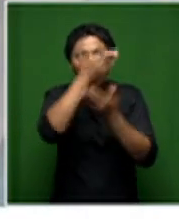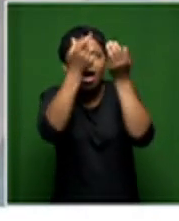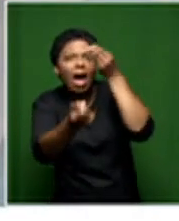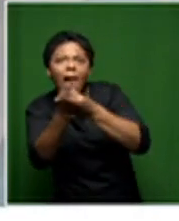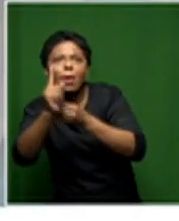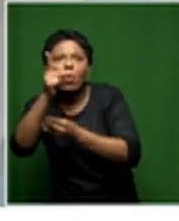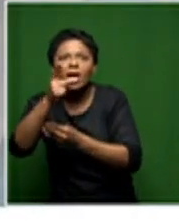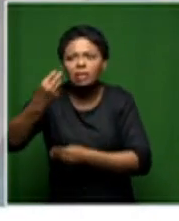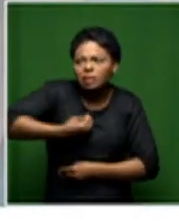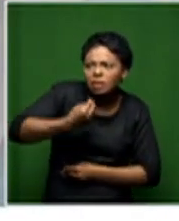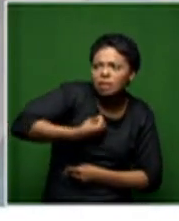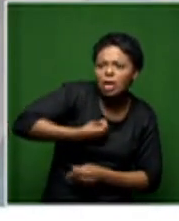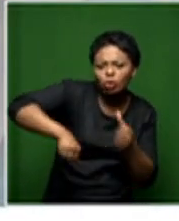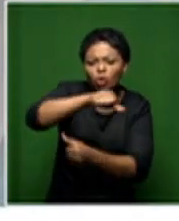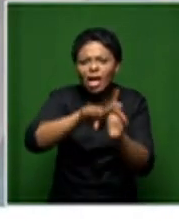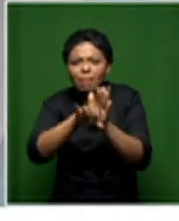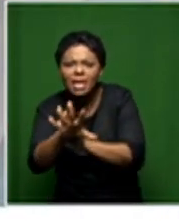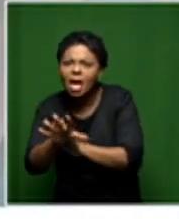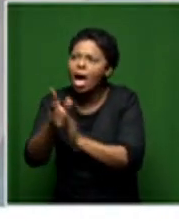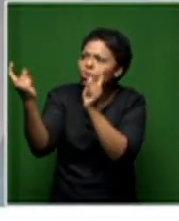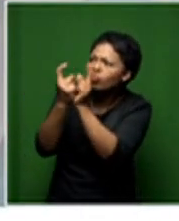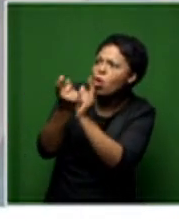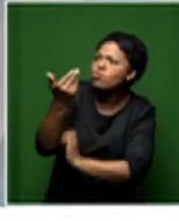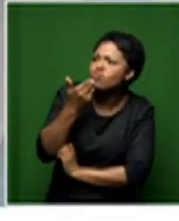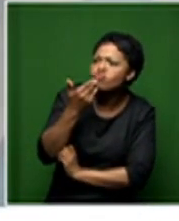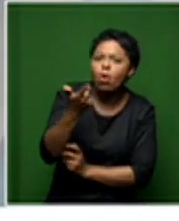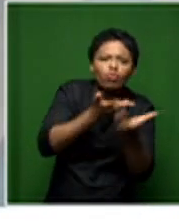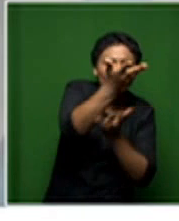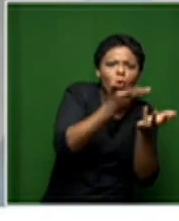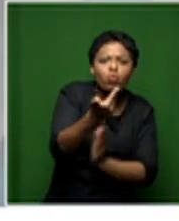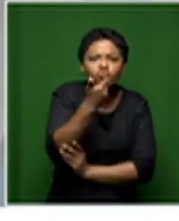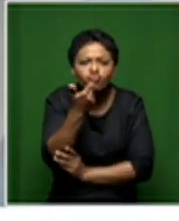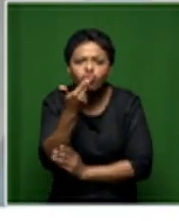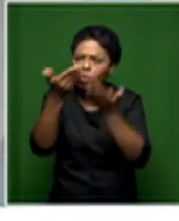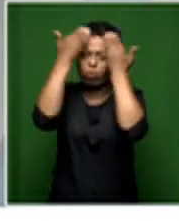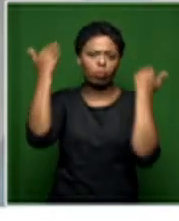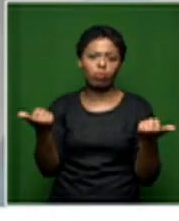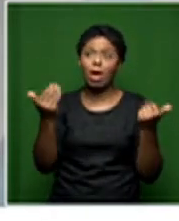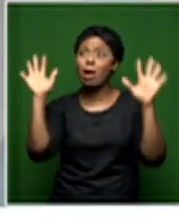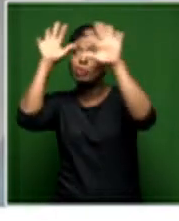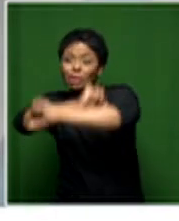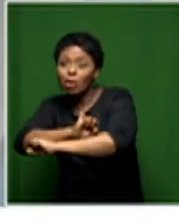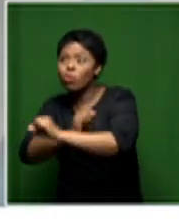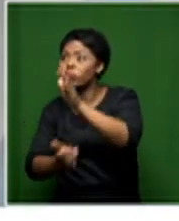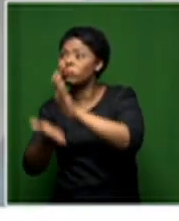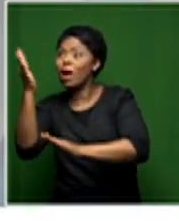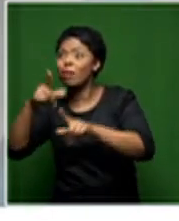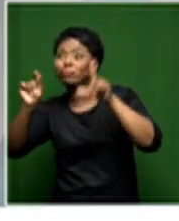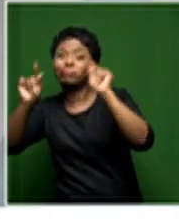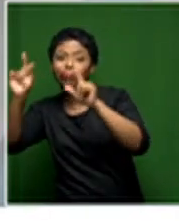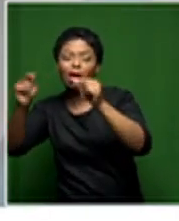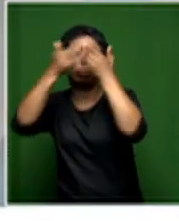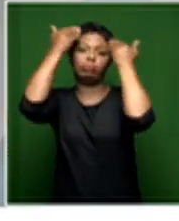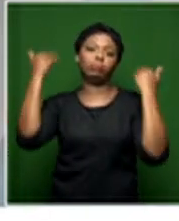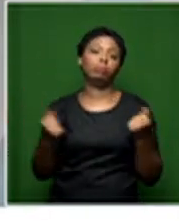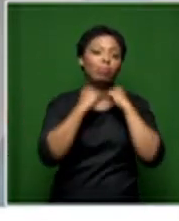platforms and who they talk to or where they go when they go out during the day or even in the evening. So I think